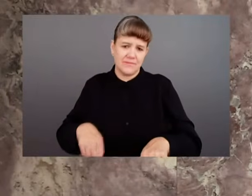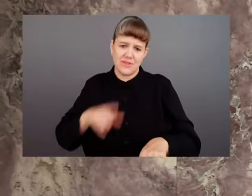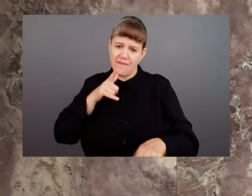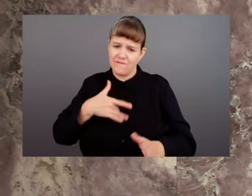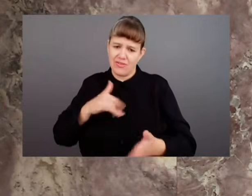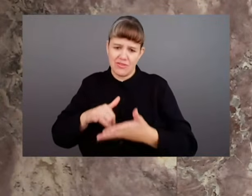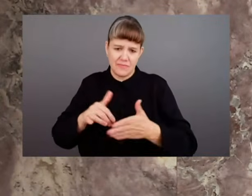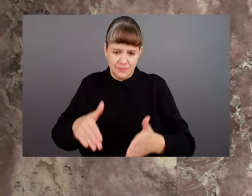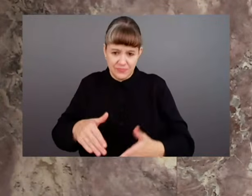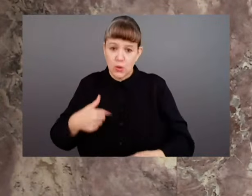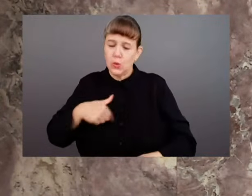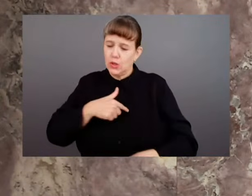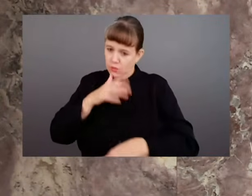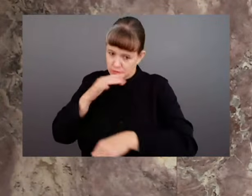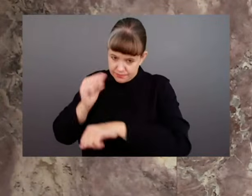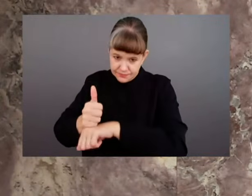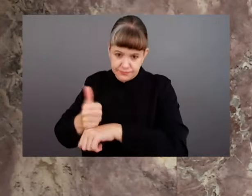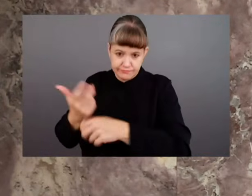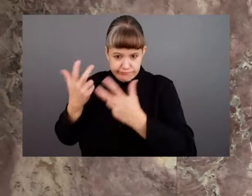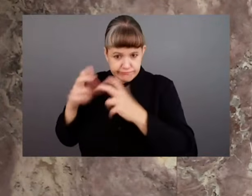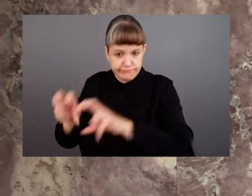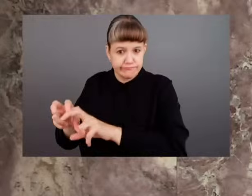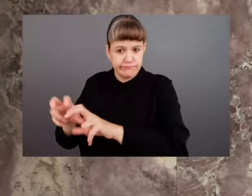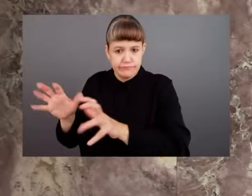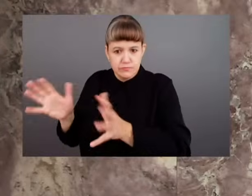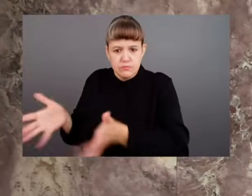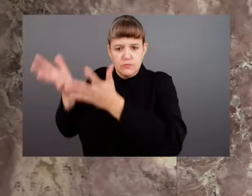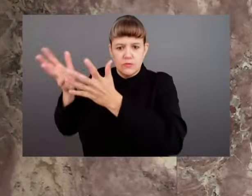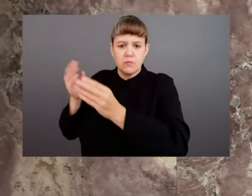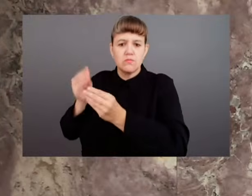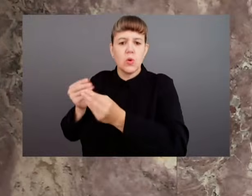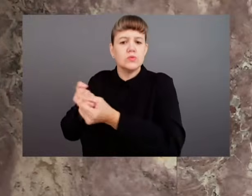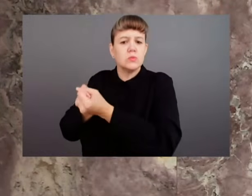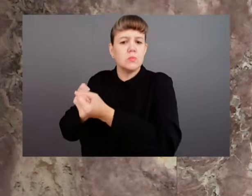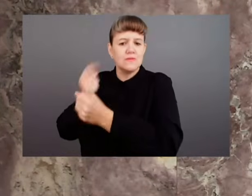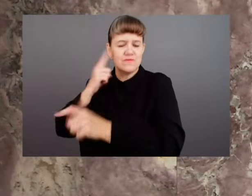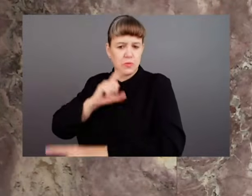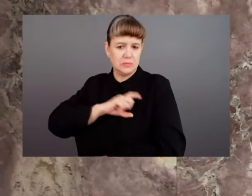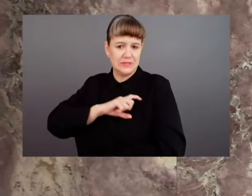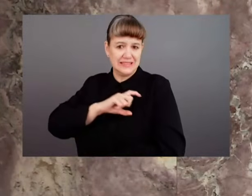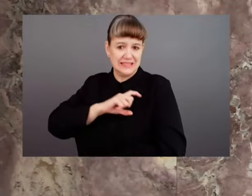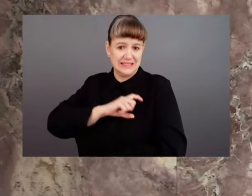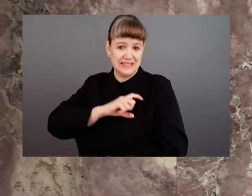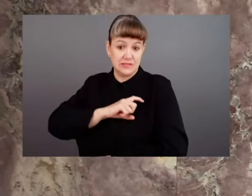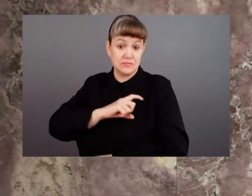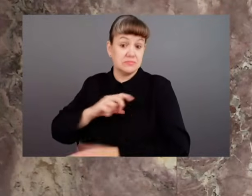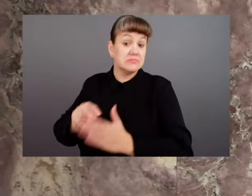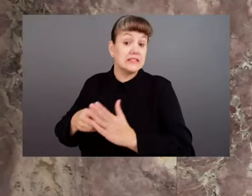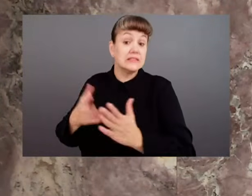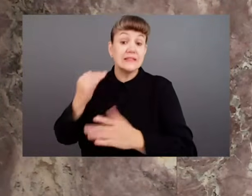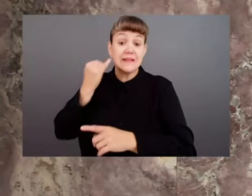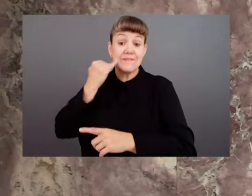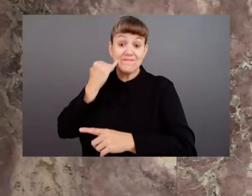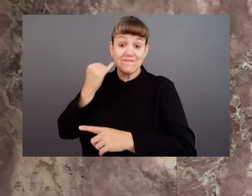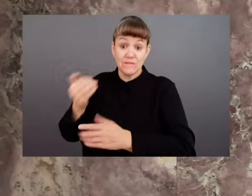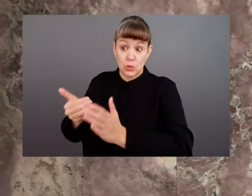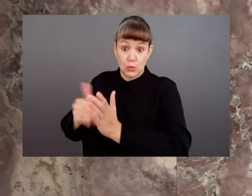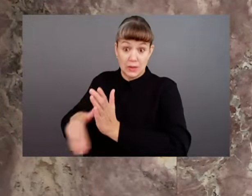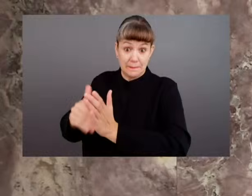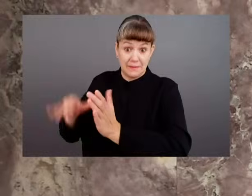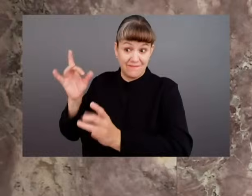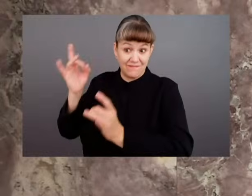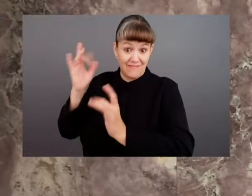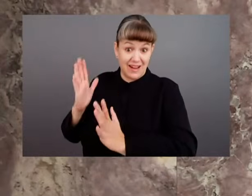so that they can respond to both repeat violent offenders and property crime in their communities. We